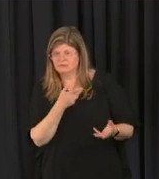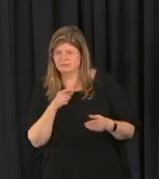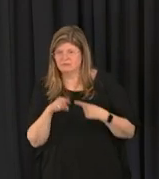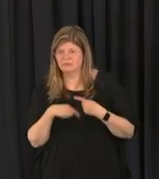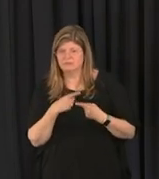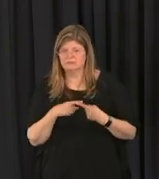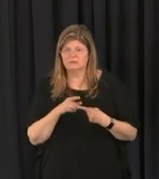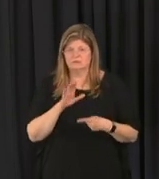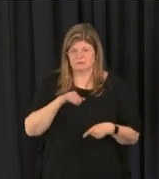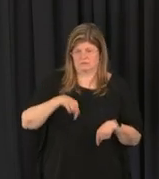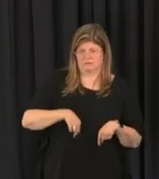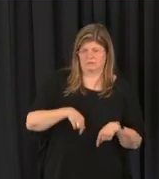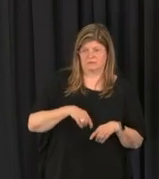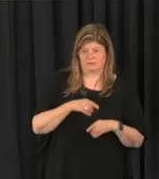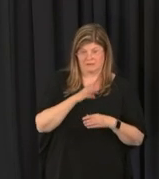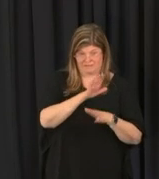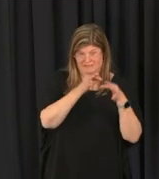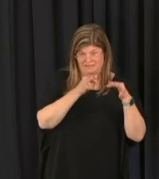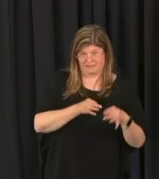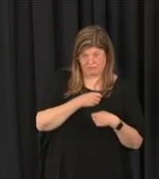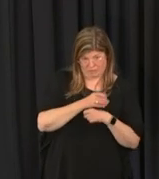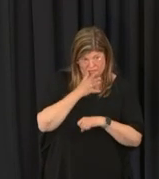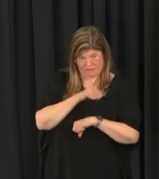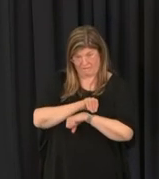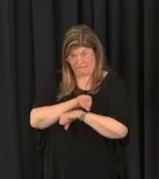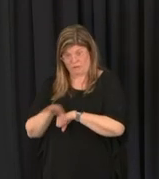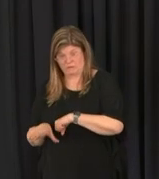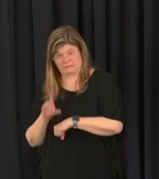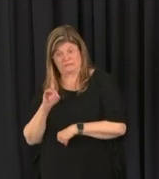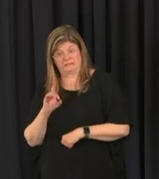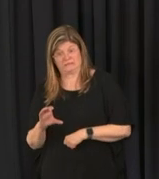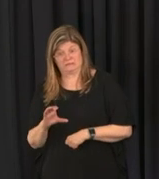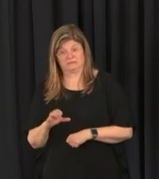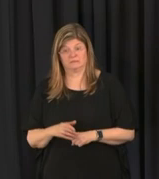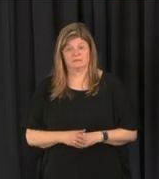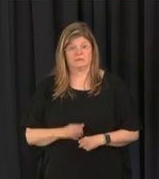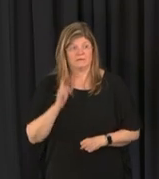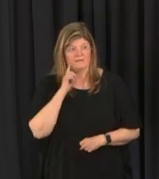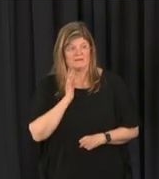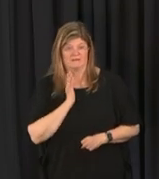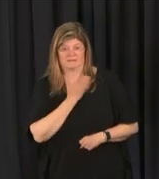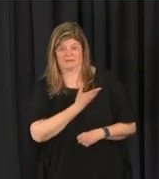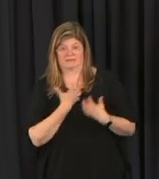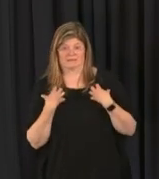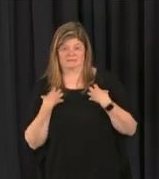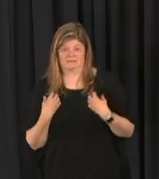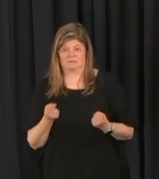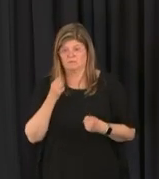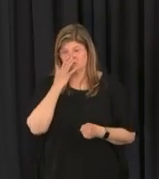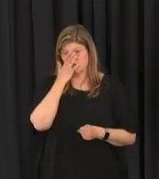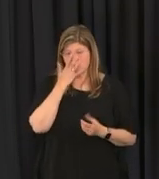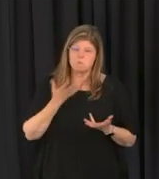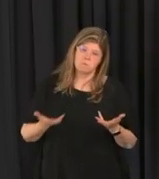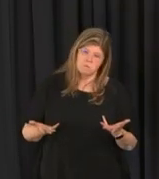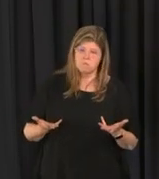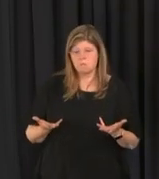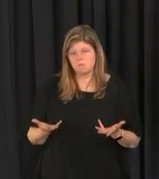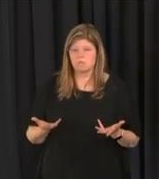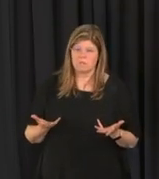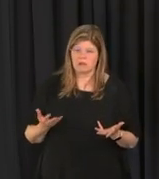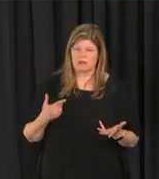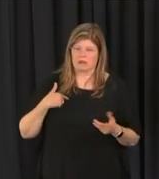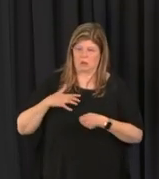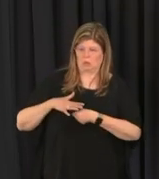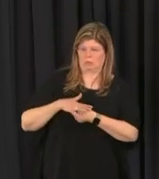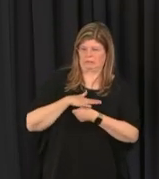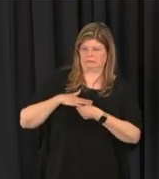their decision-making will influence how things go in the district in terms of our recovery? Well, we are a region,